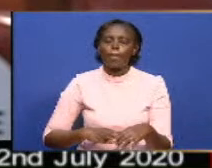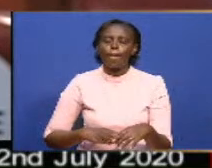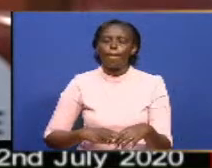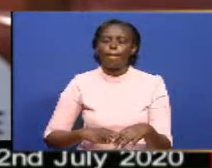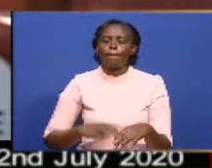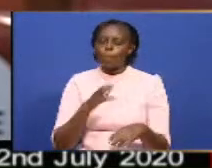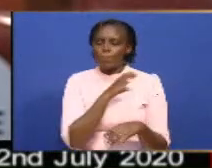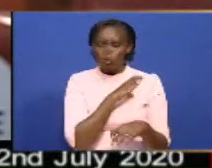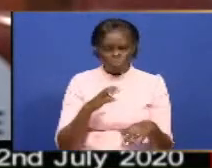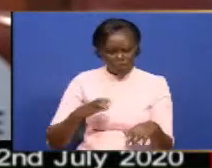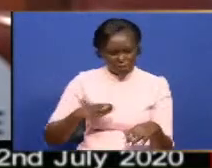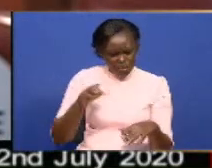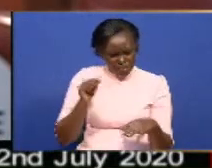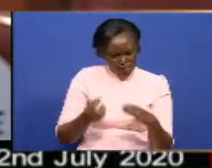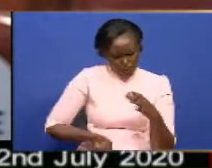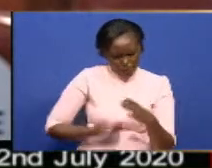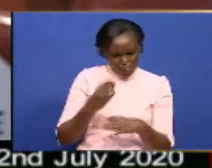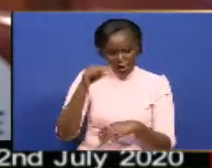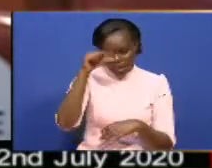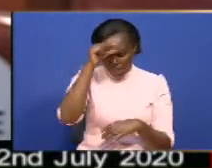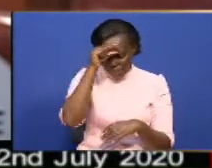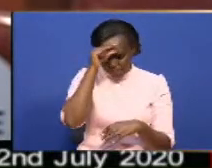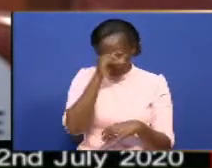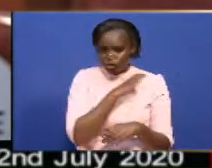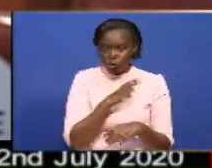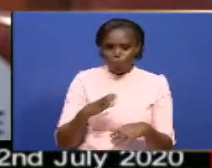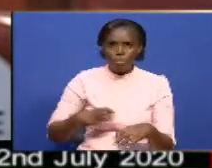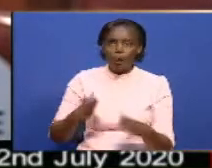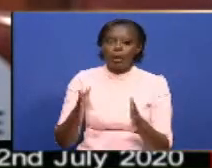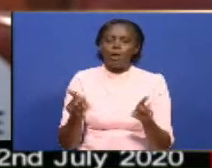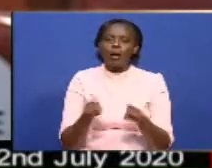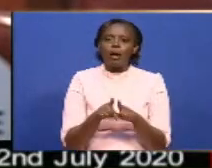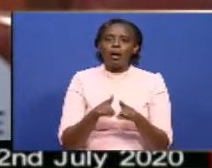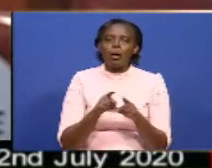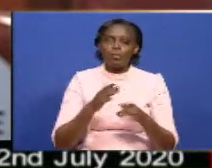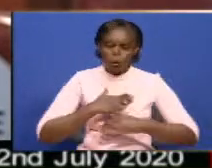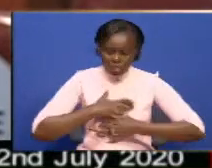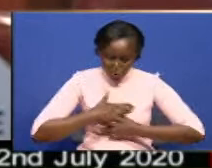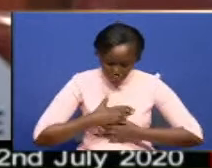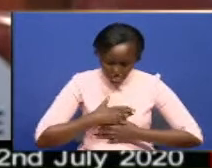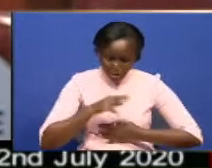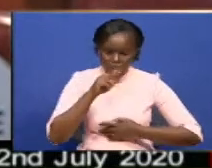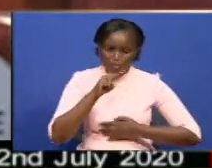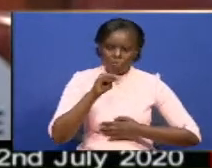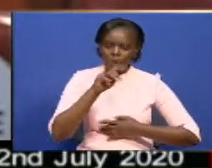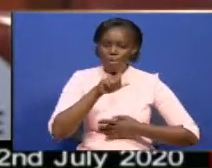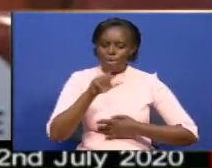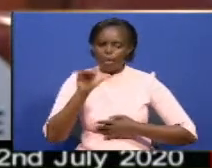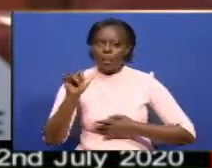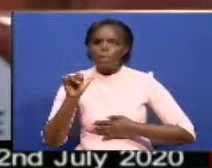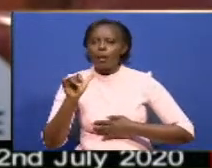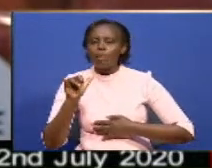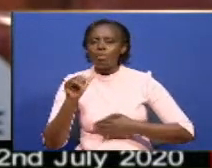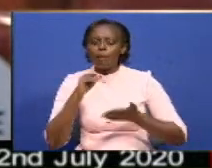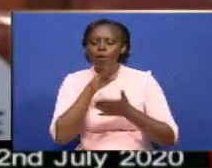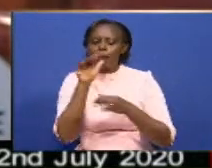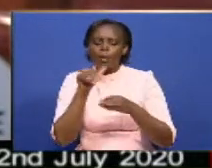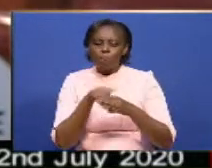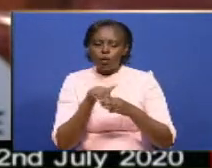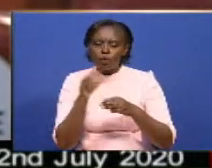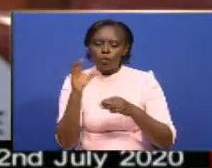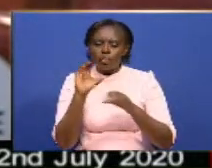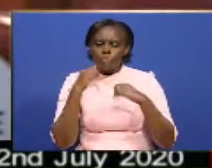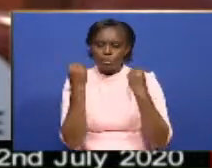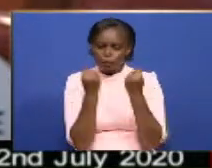It's purely a government committee, and as Honorable Millie had said, we actually need to include the civil